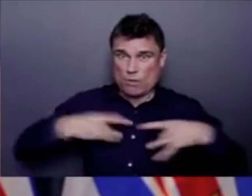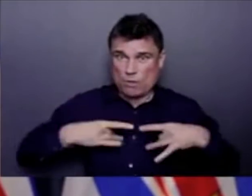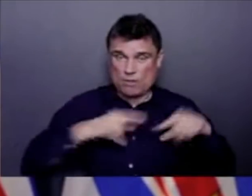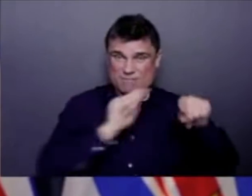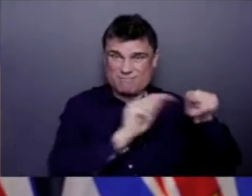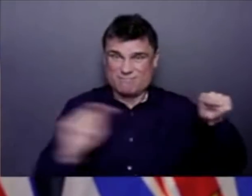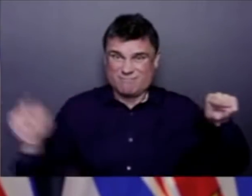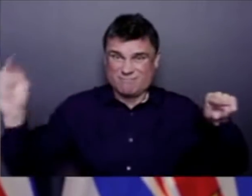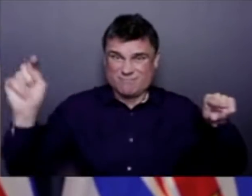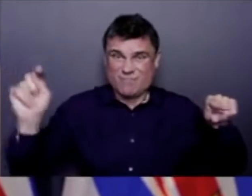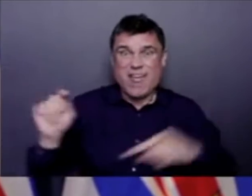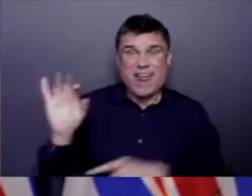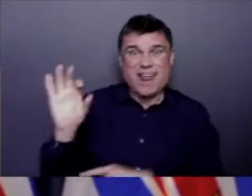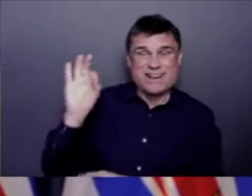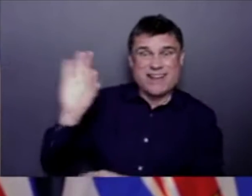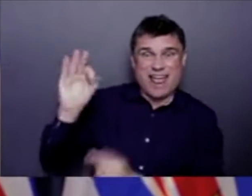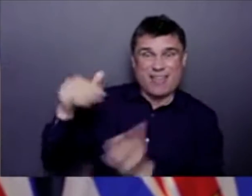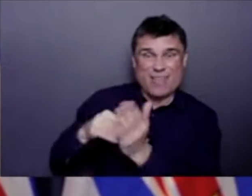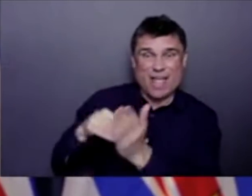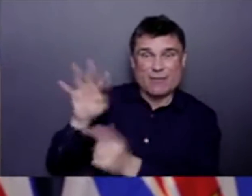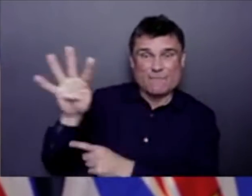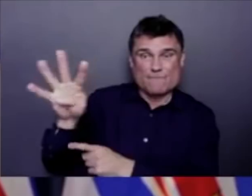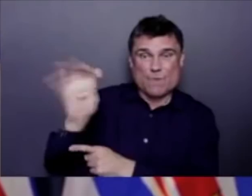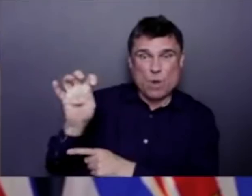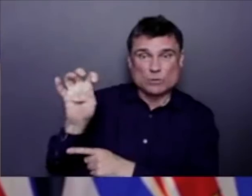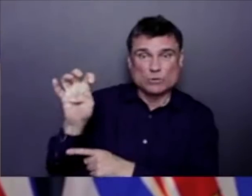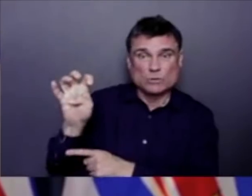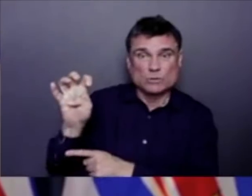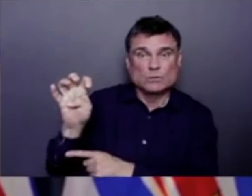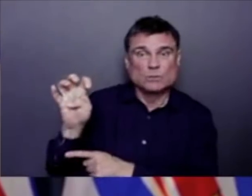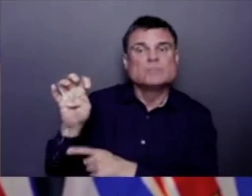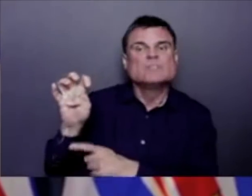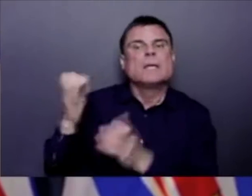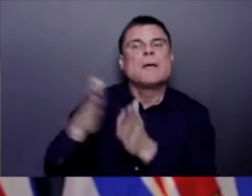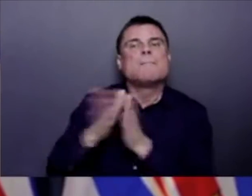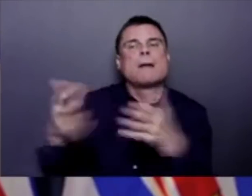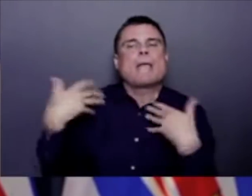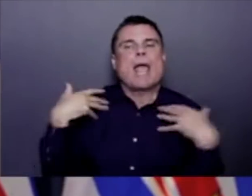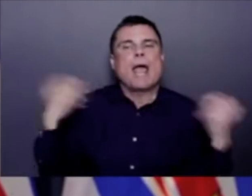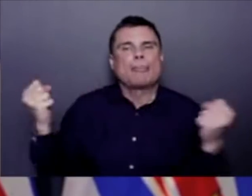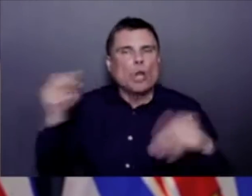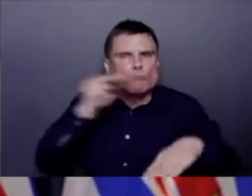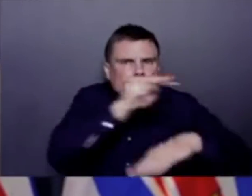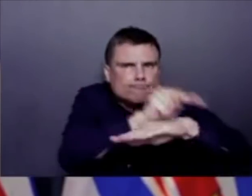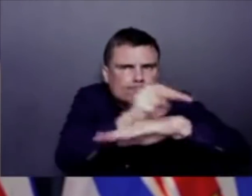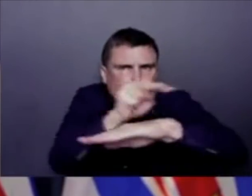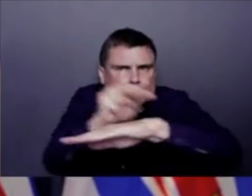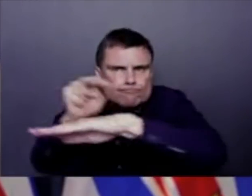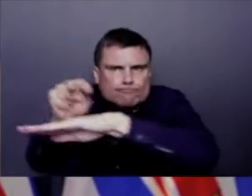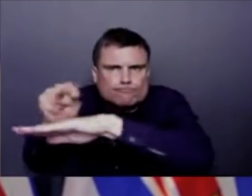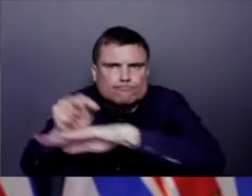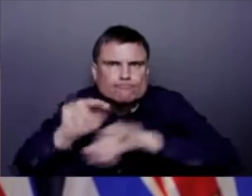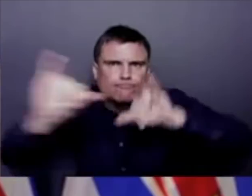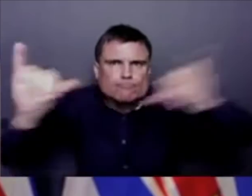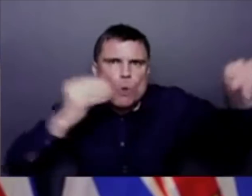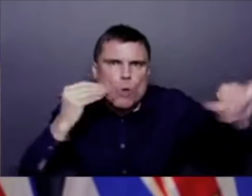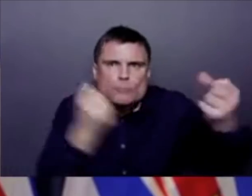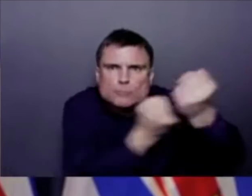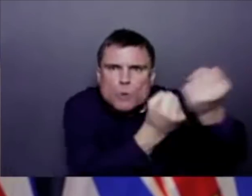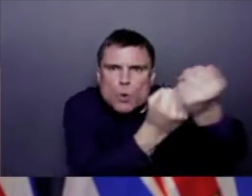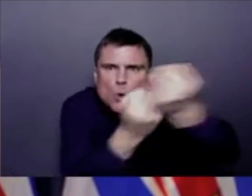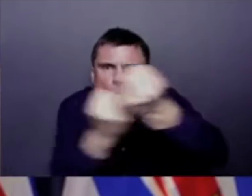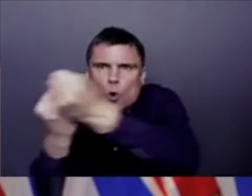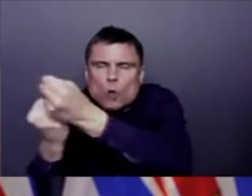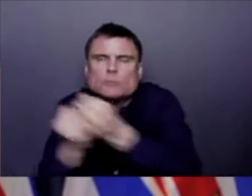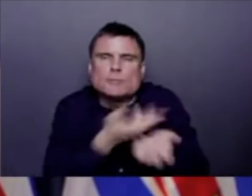work being done in public health. As Dr. Henry has said, in our first week of having the Pfizer vaccine,